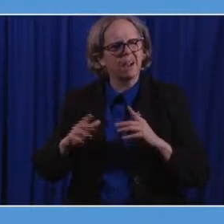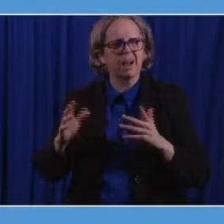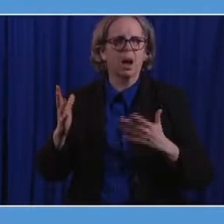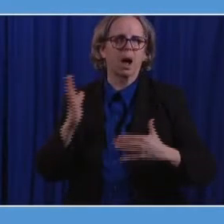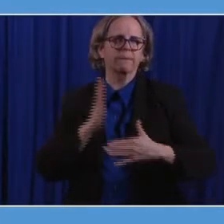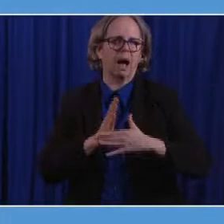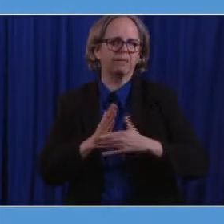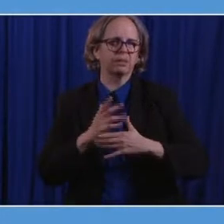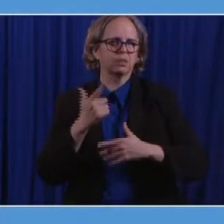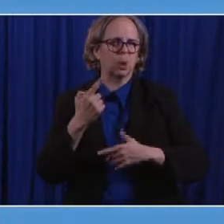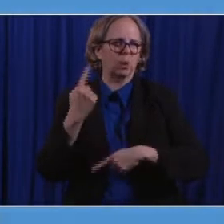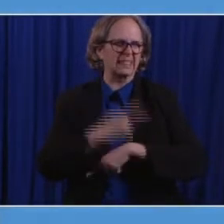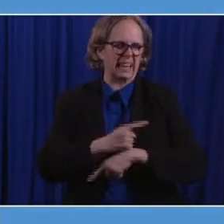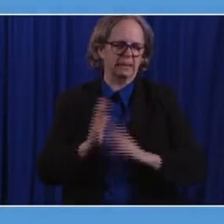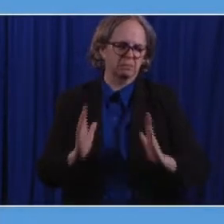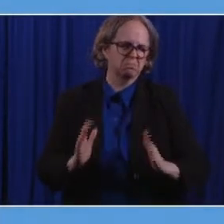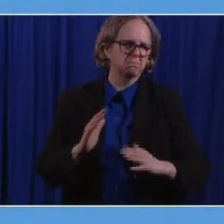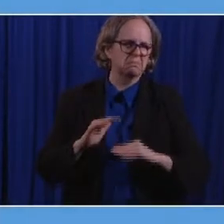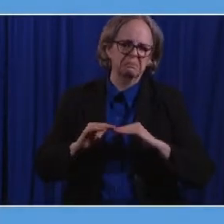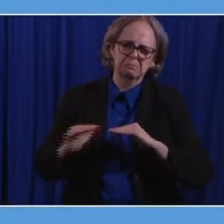please.